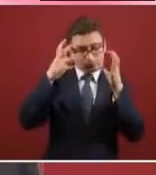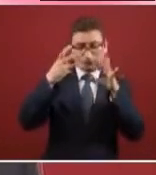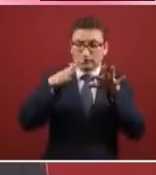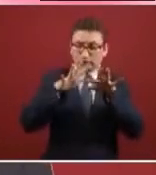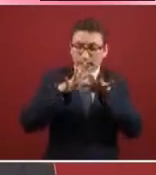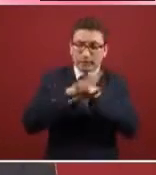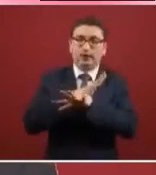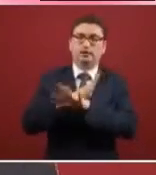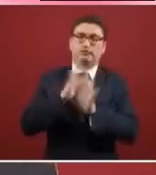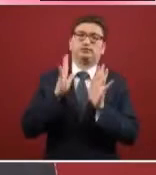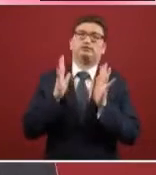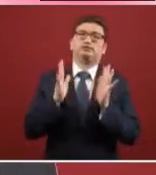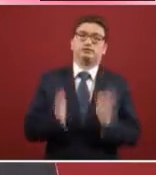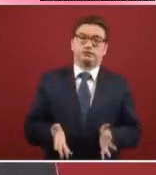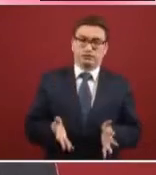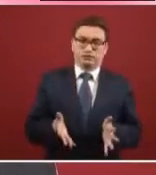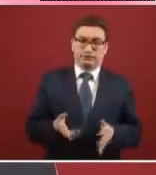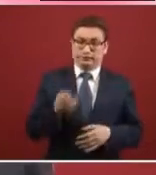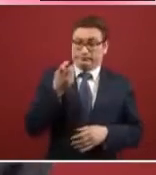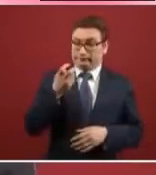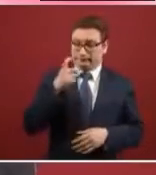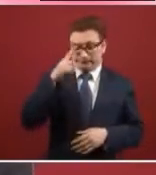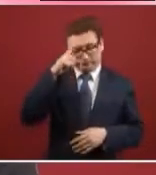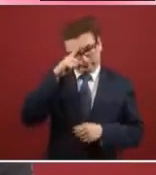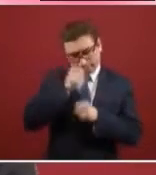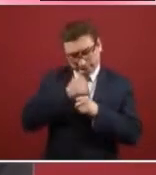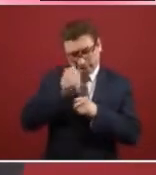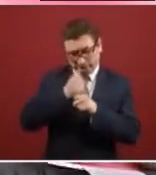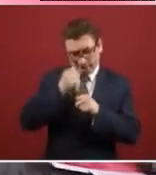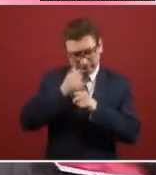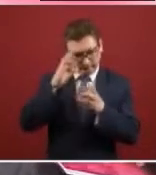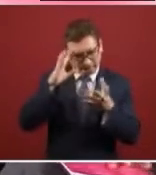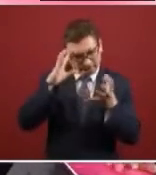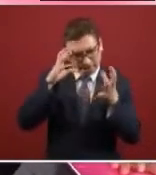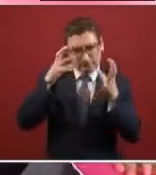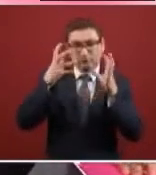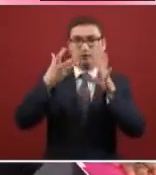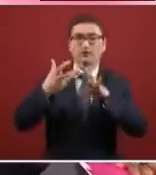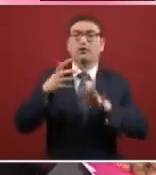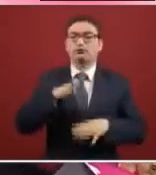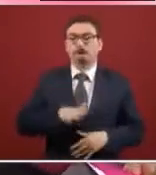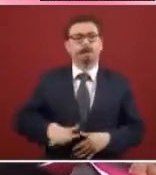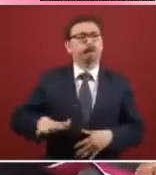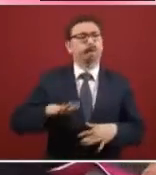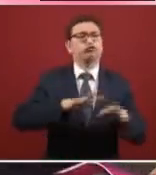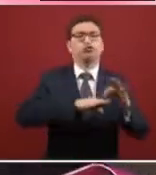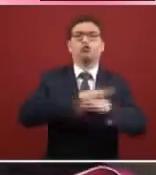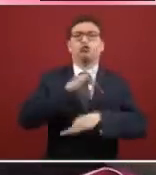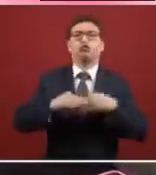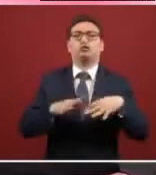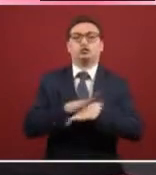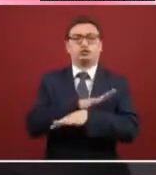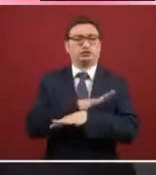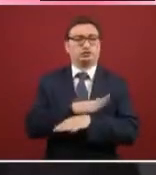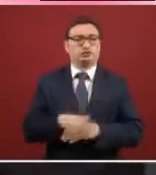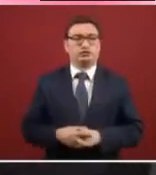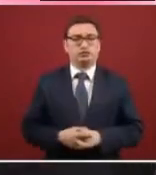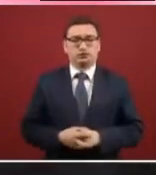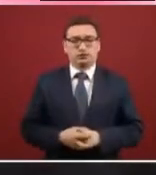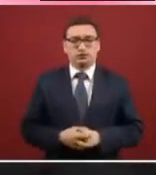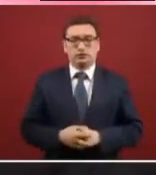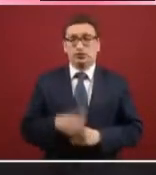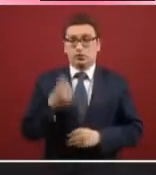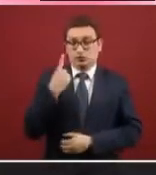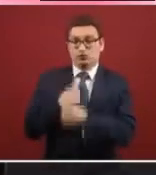lograr. That's the hardest part to Pero gain. Cuando cambia la mentalidad, But when cambia you todo. Change the mentation of the people, everything changes. El